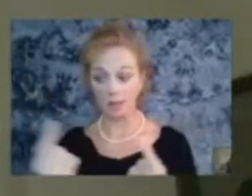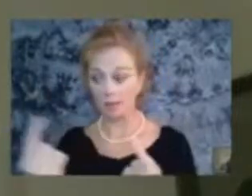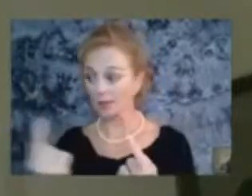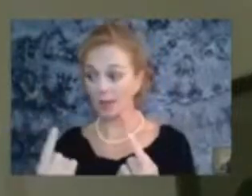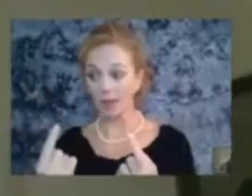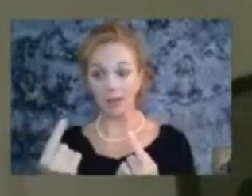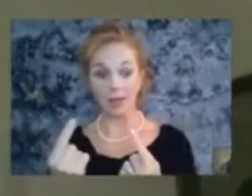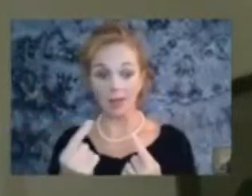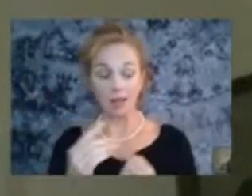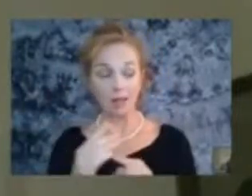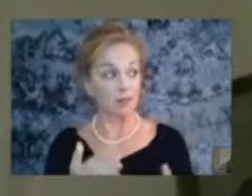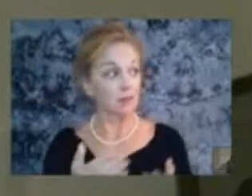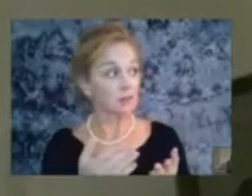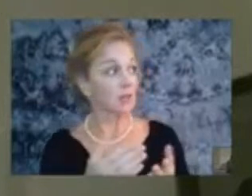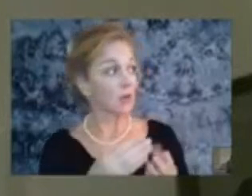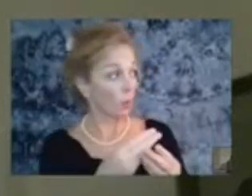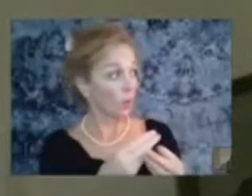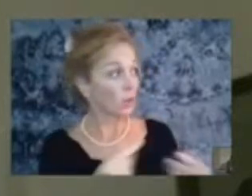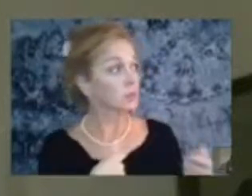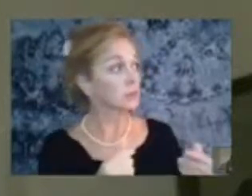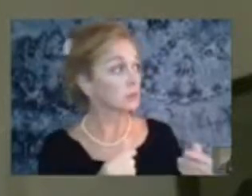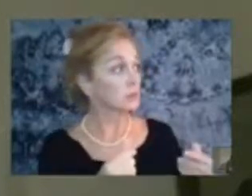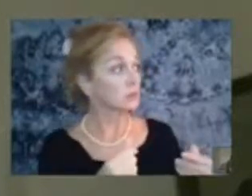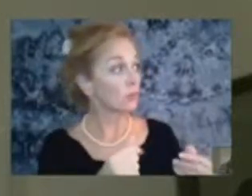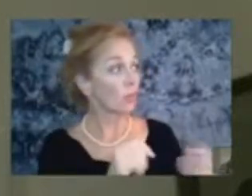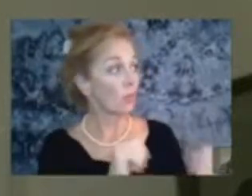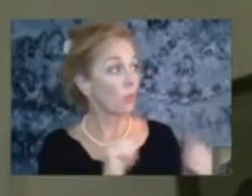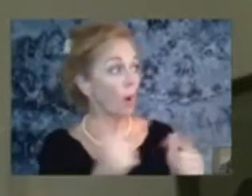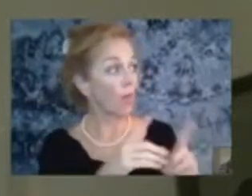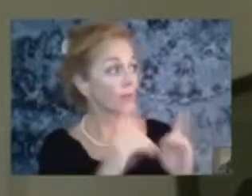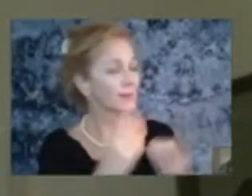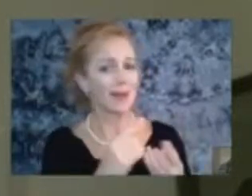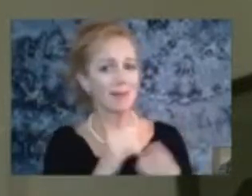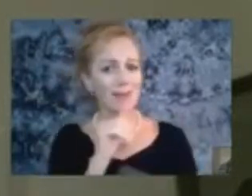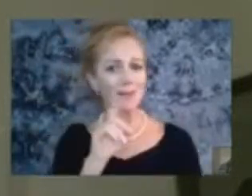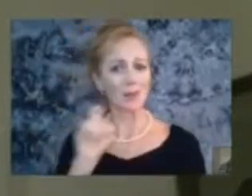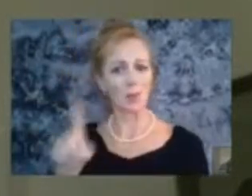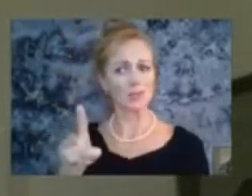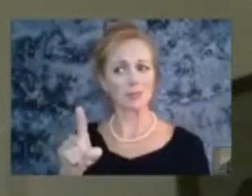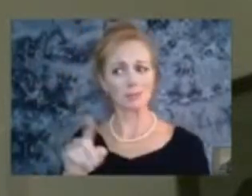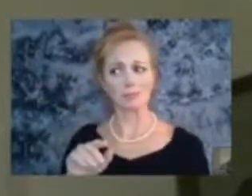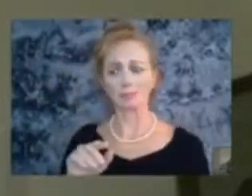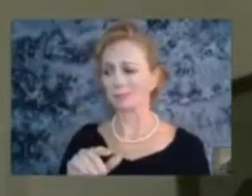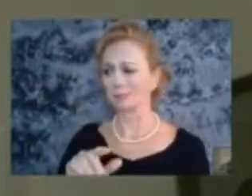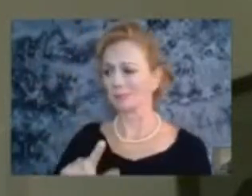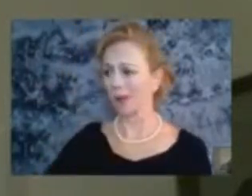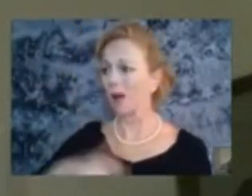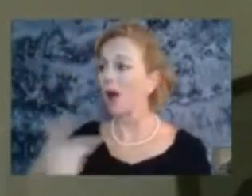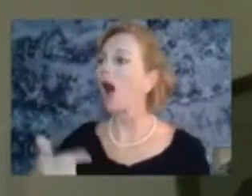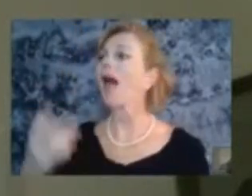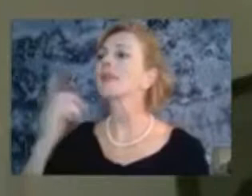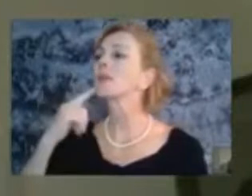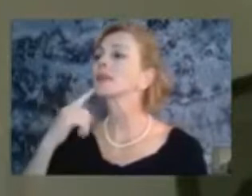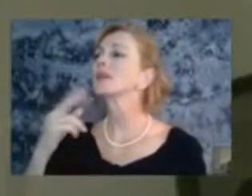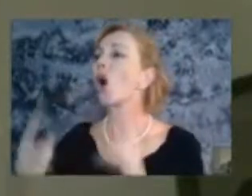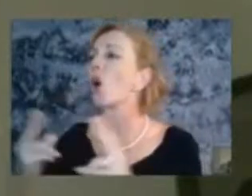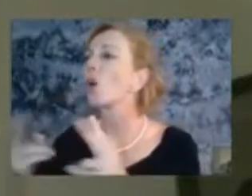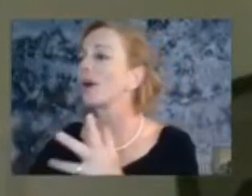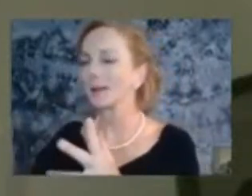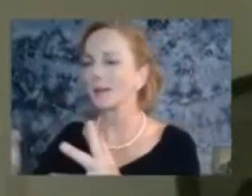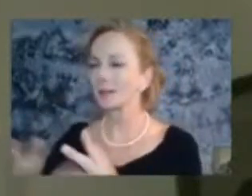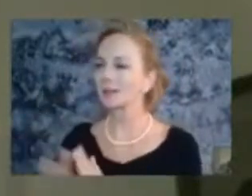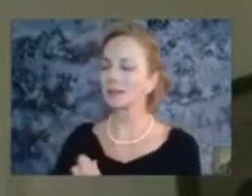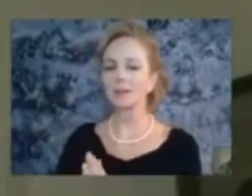our whole district, then I'm not going to question that and put back on them, well, I think we need to move it up forward. There are